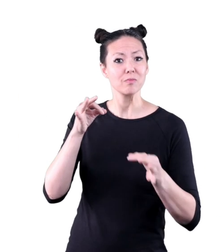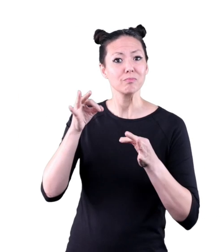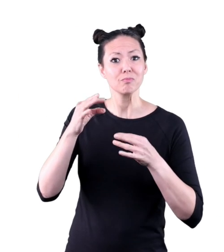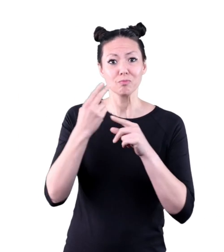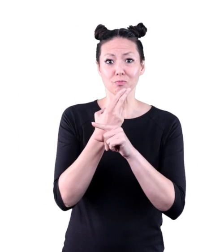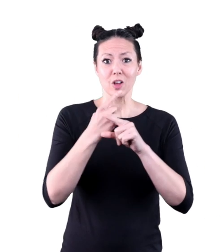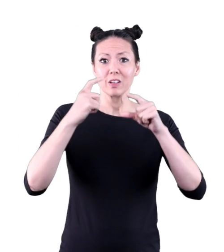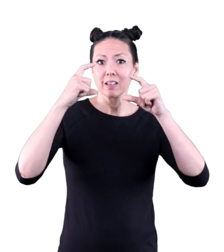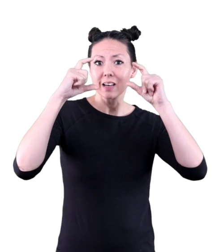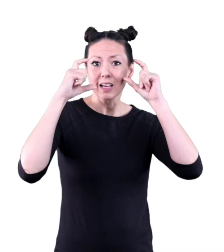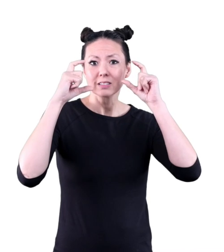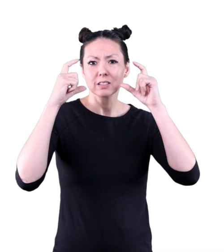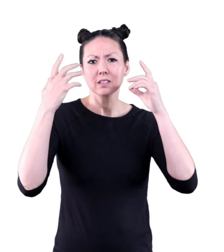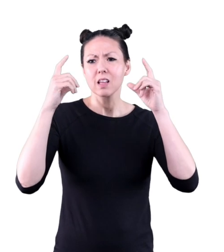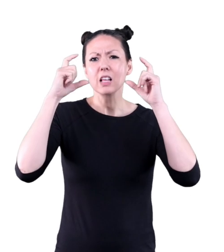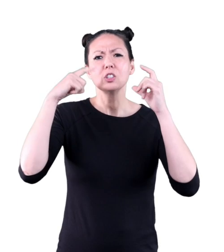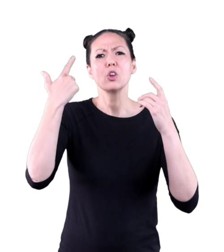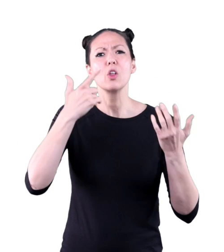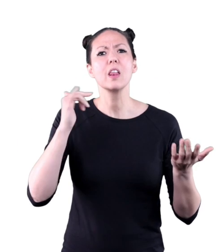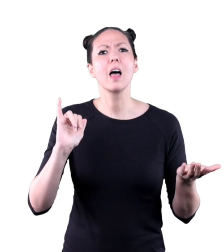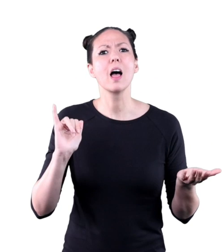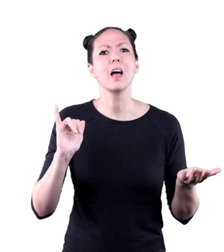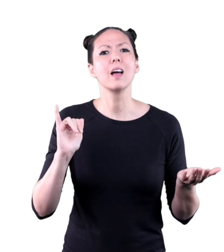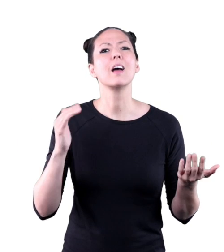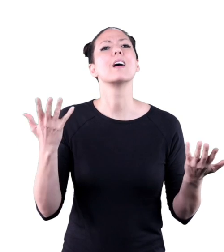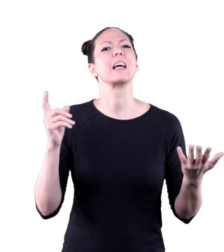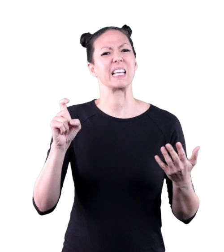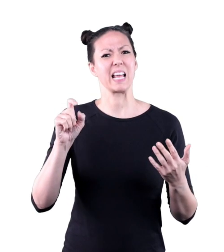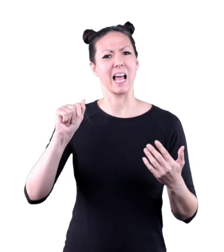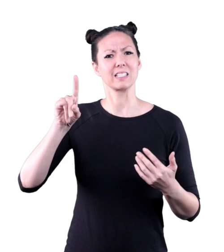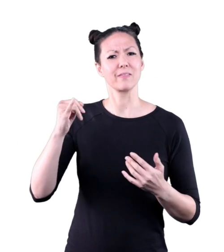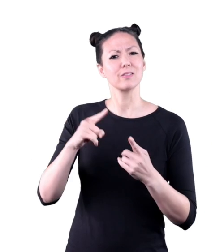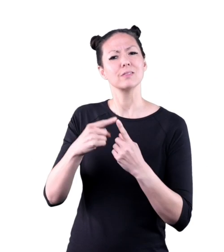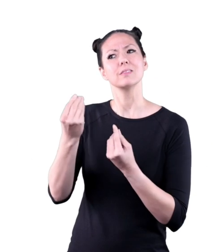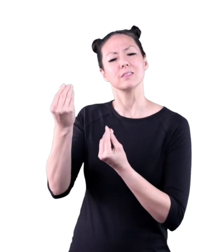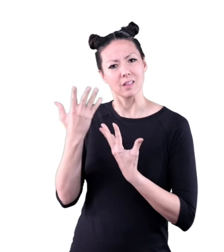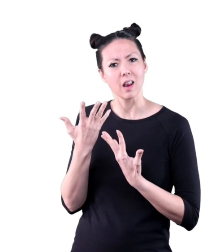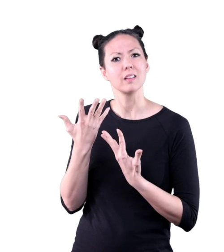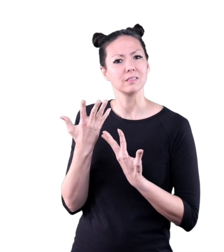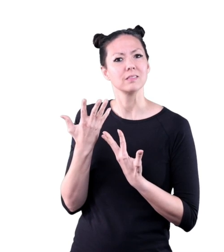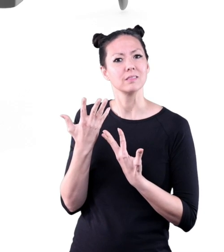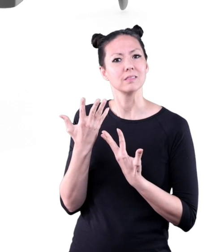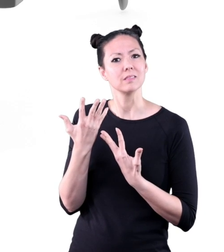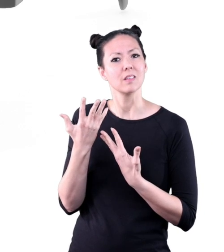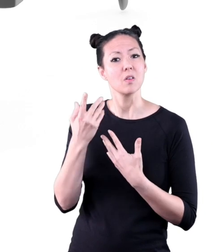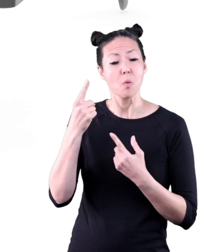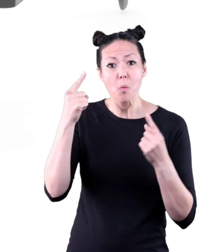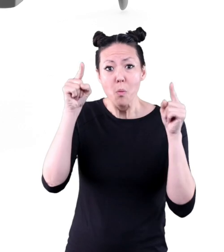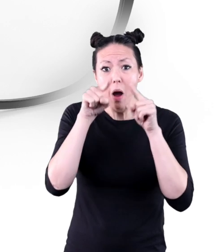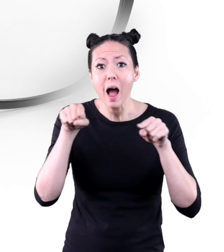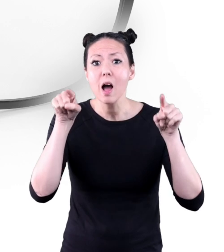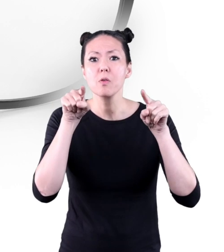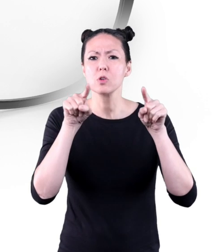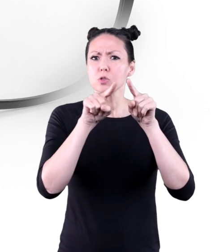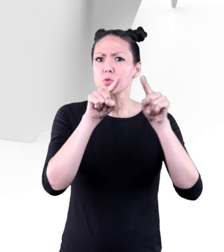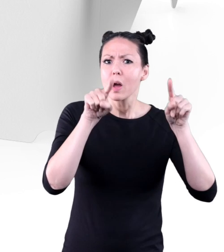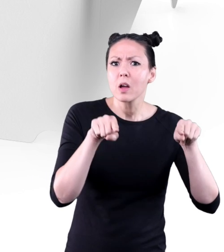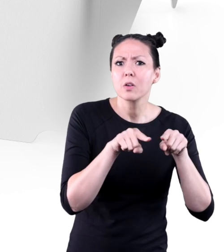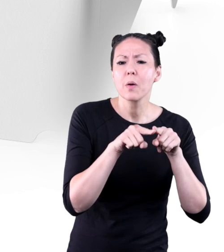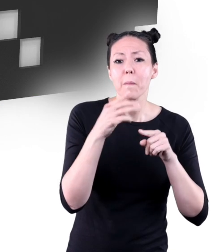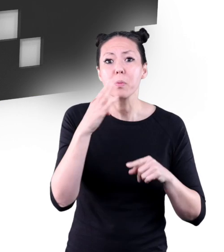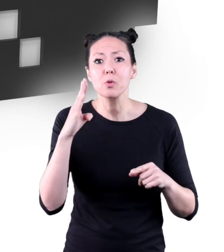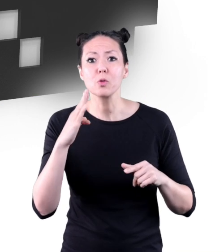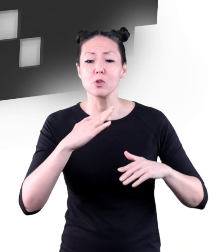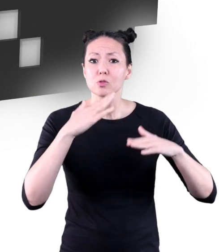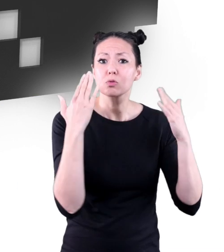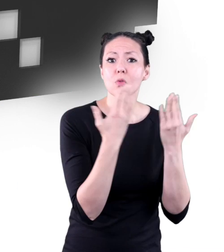wearing glasses. What are those glasses like? We need adjectives to tell us. Are they round, square,